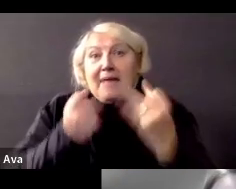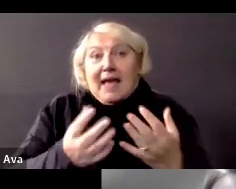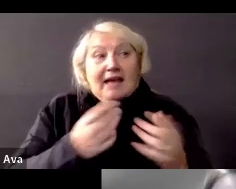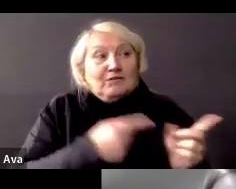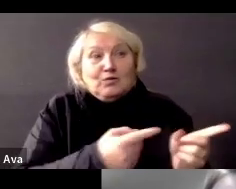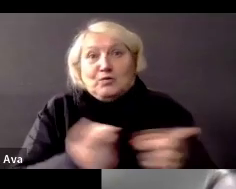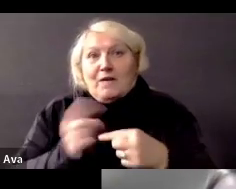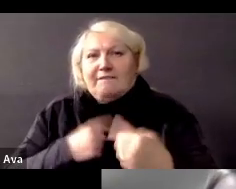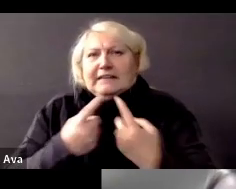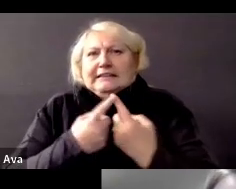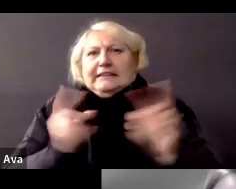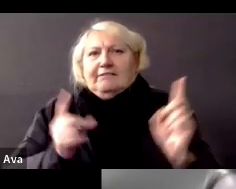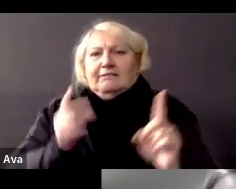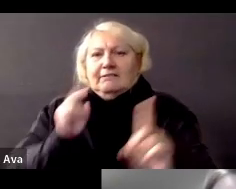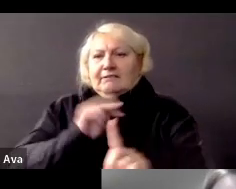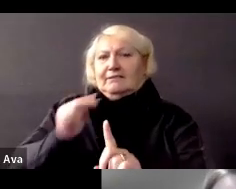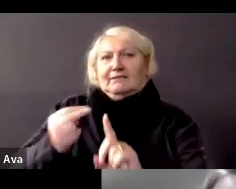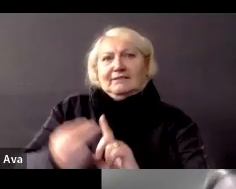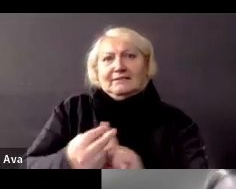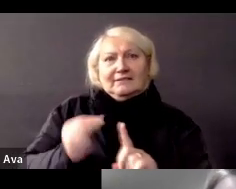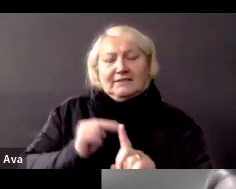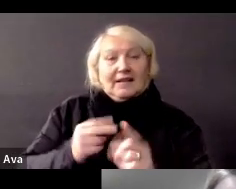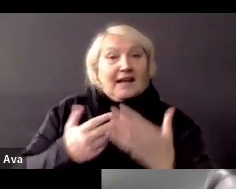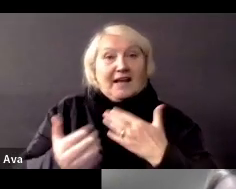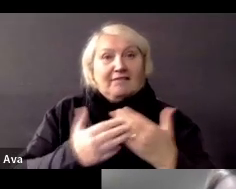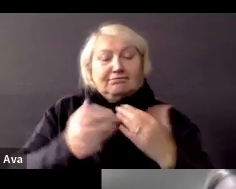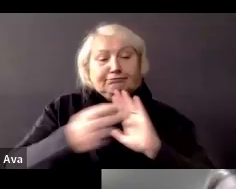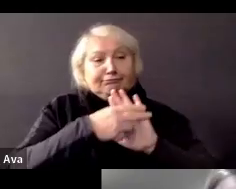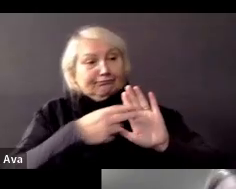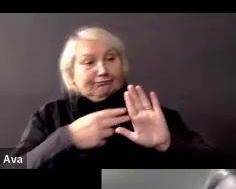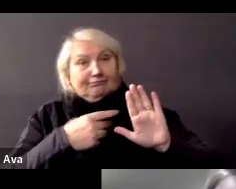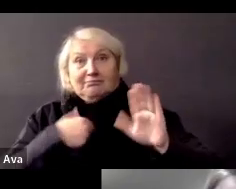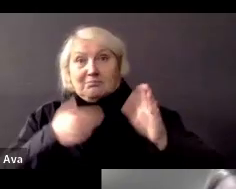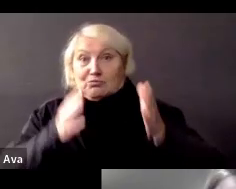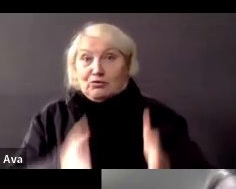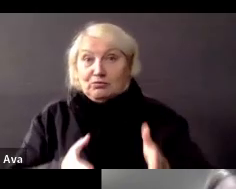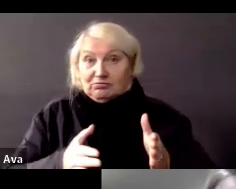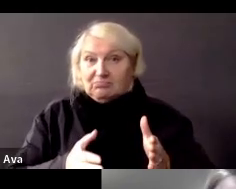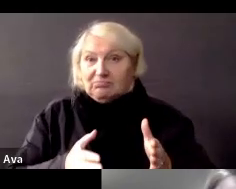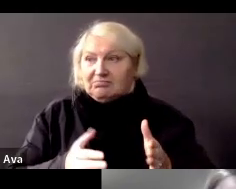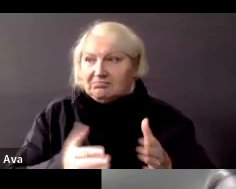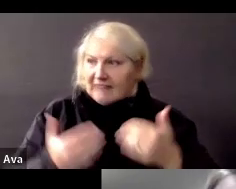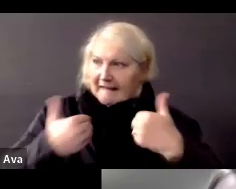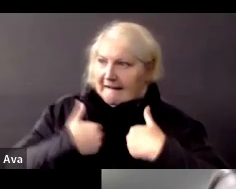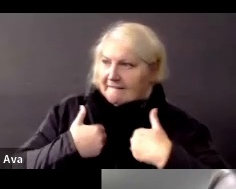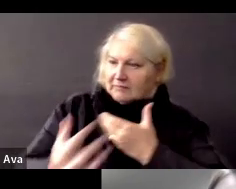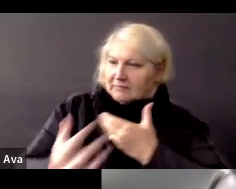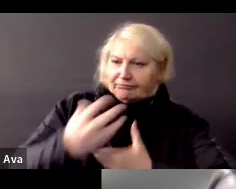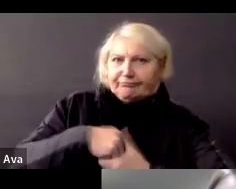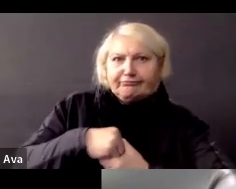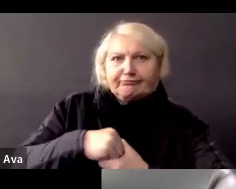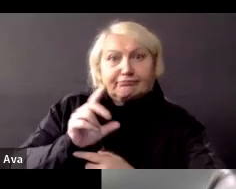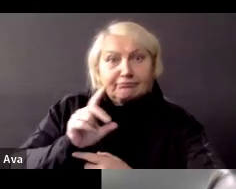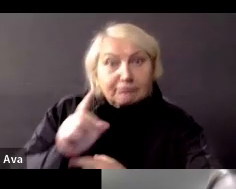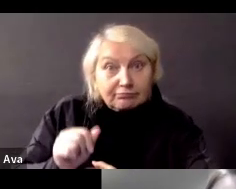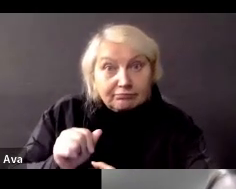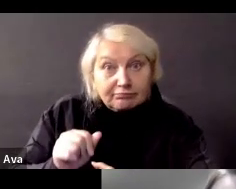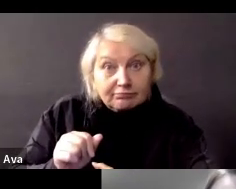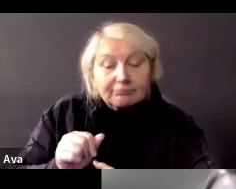may be labeled as persons with disability, uh, and we may be